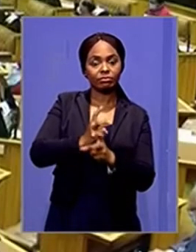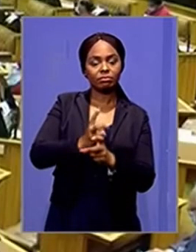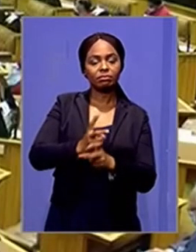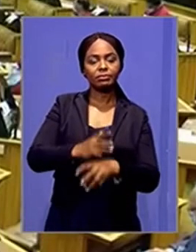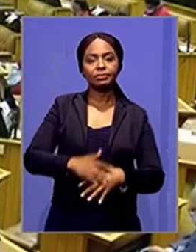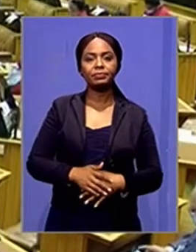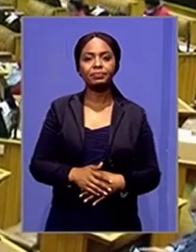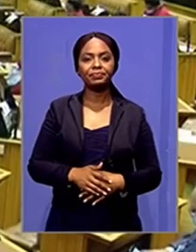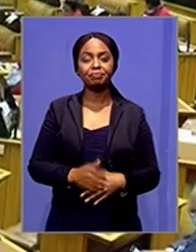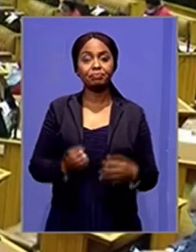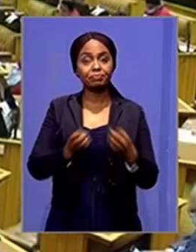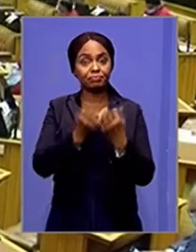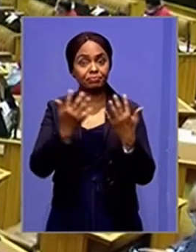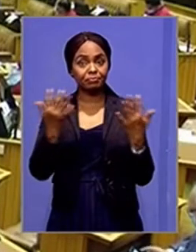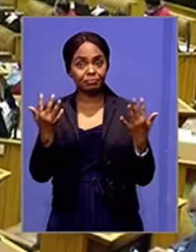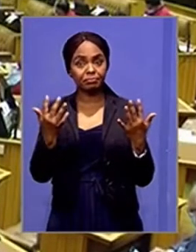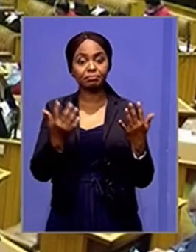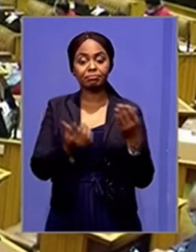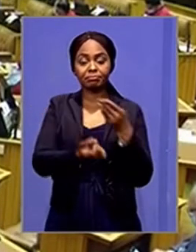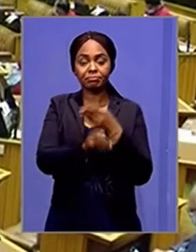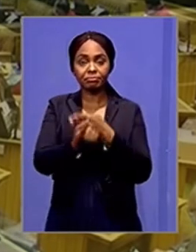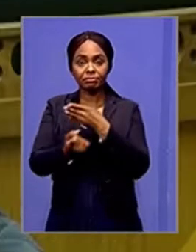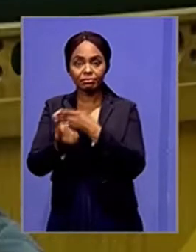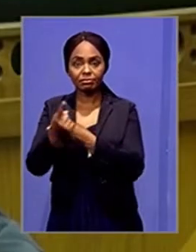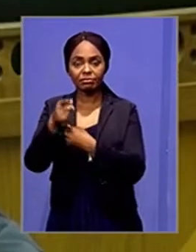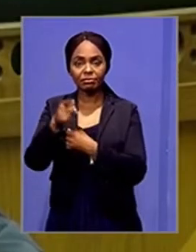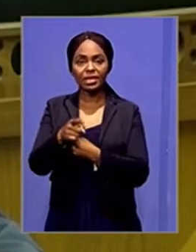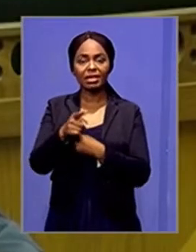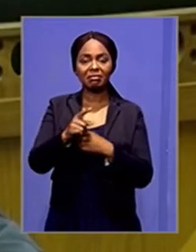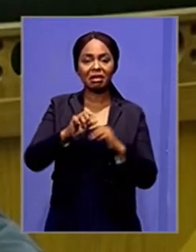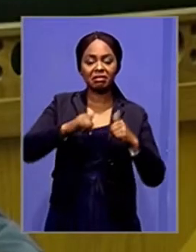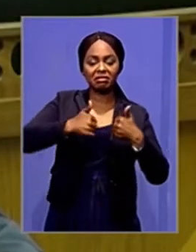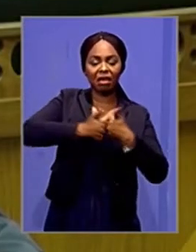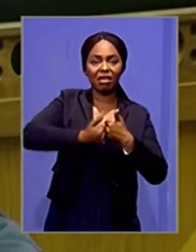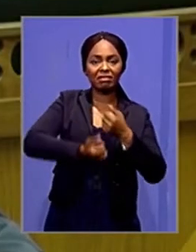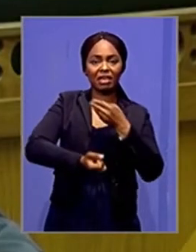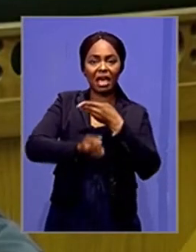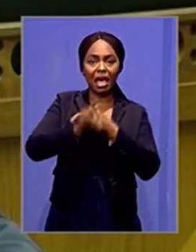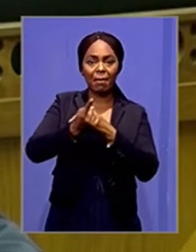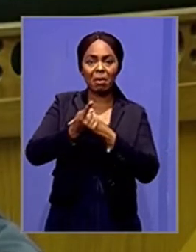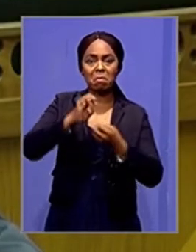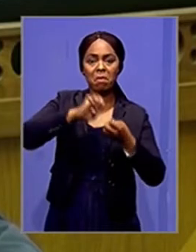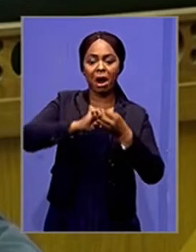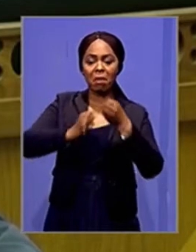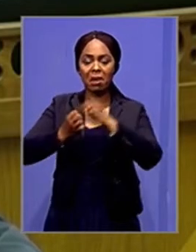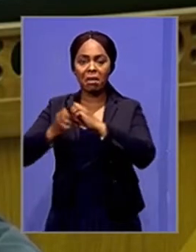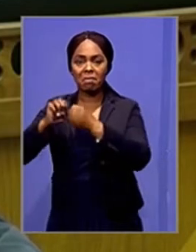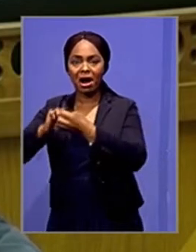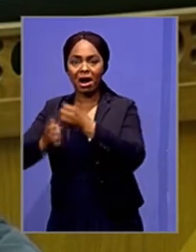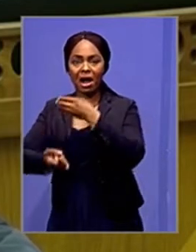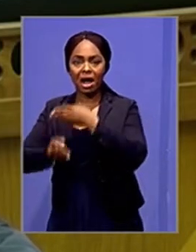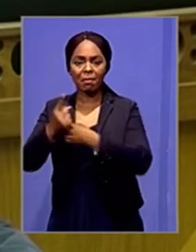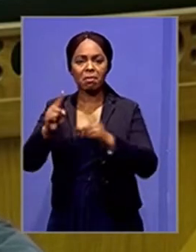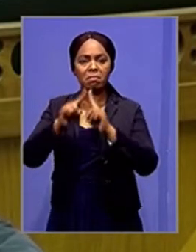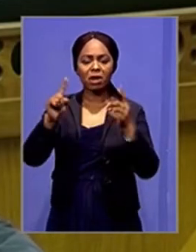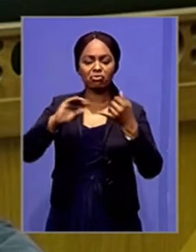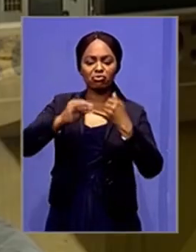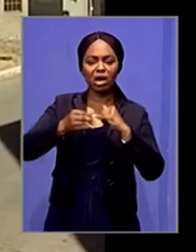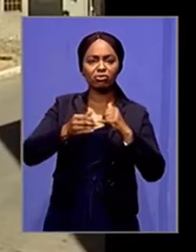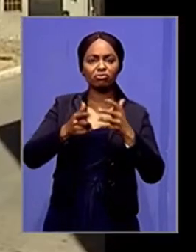On many occasions, when faced with extreme difficulties, we have always managed to emerge even